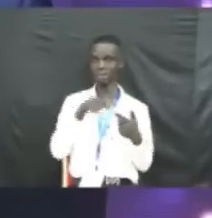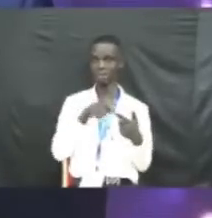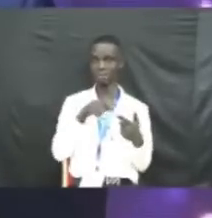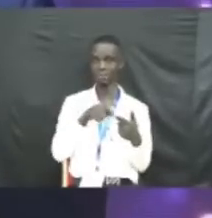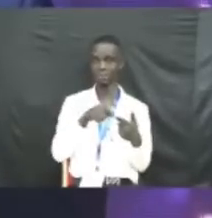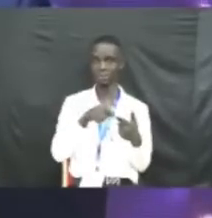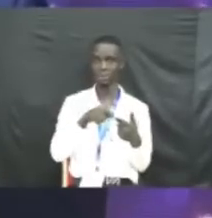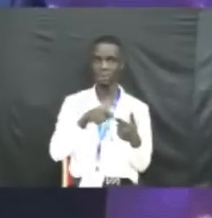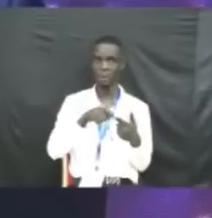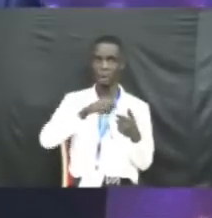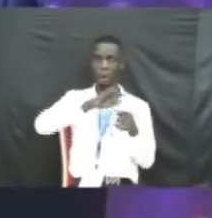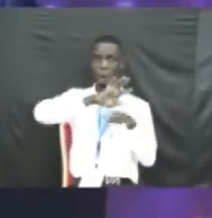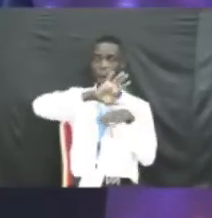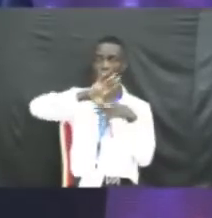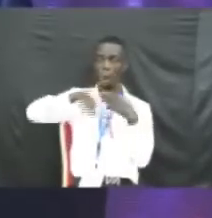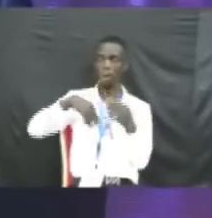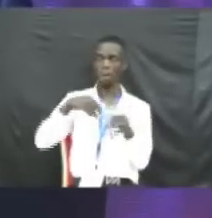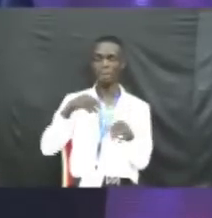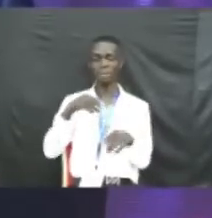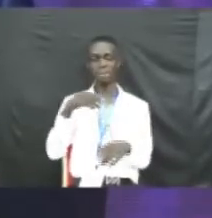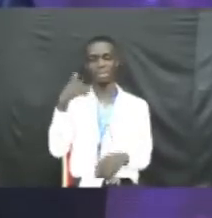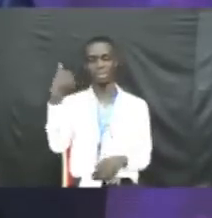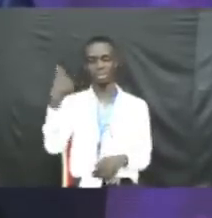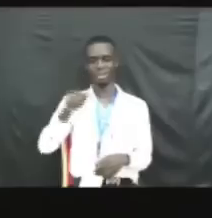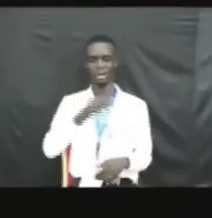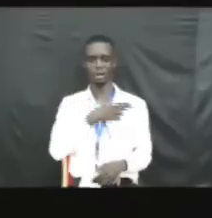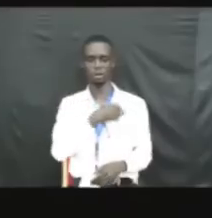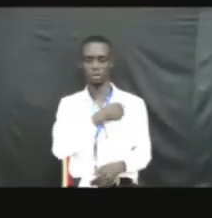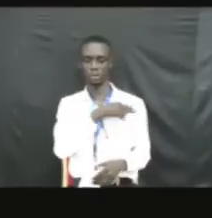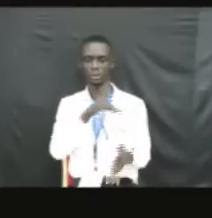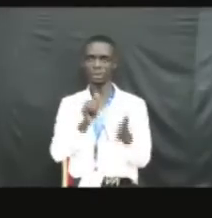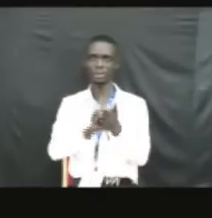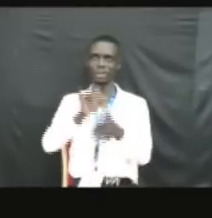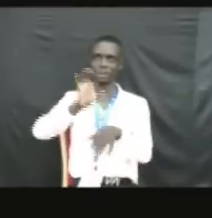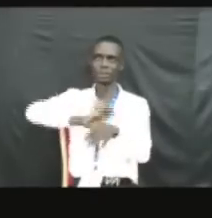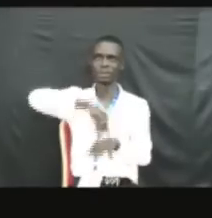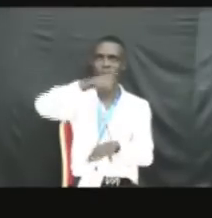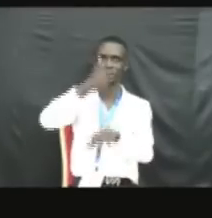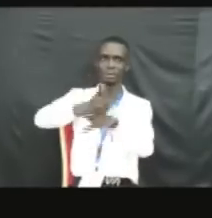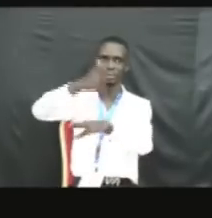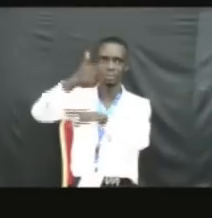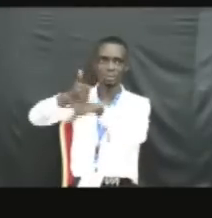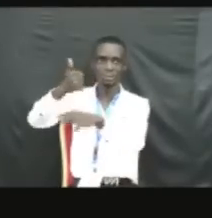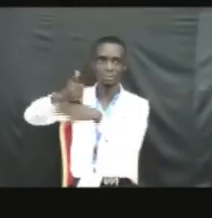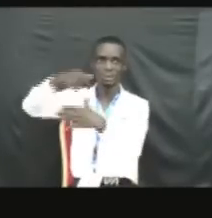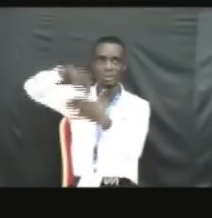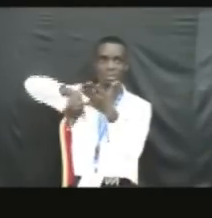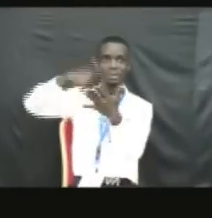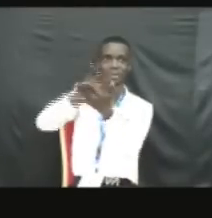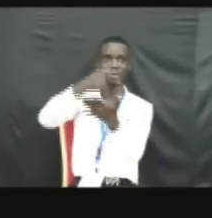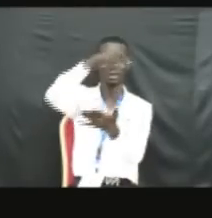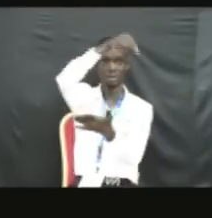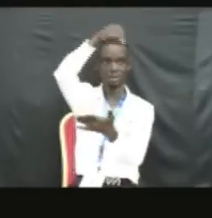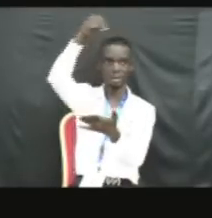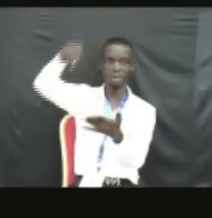all 10 Pentecost health care facilities established by the church operators soundly across the country to provide quality